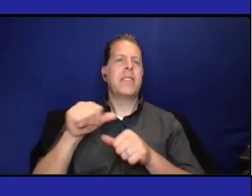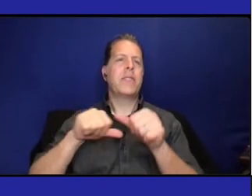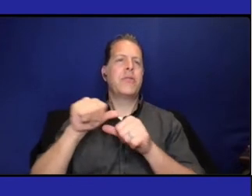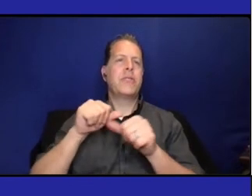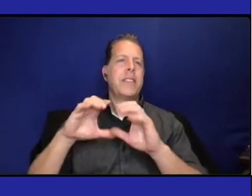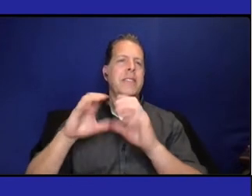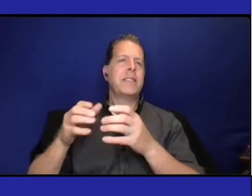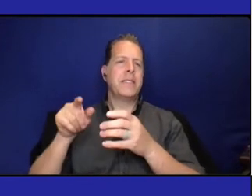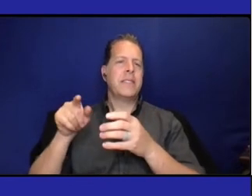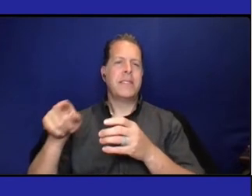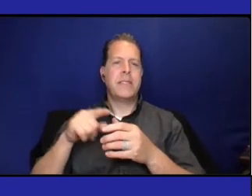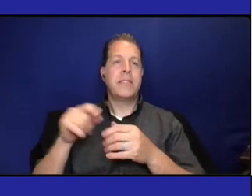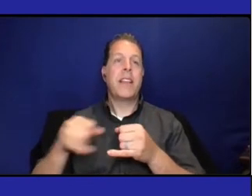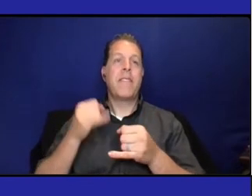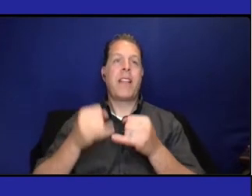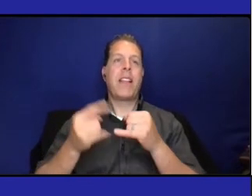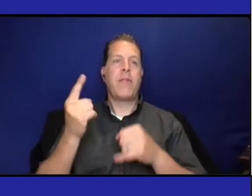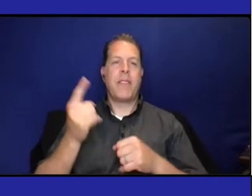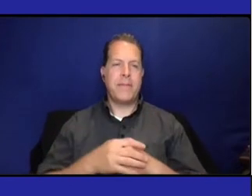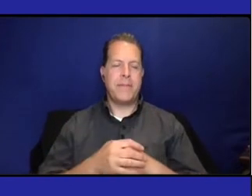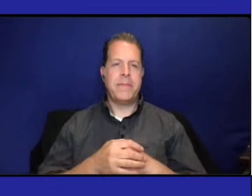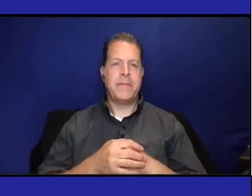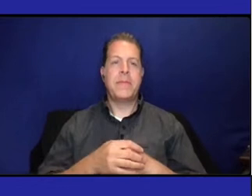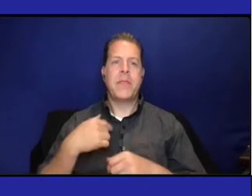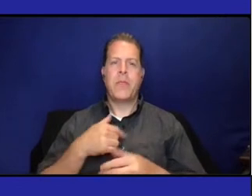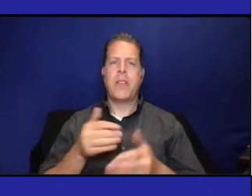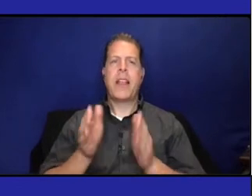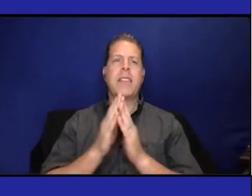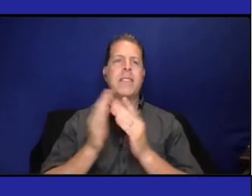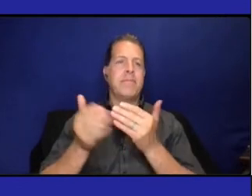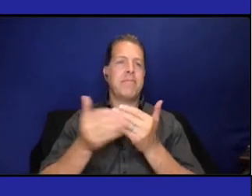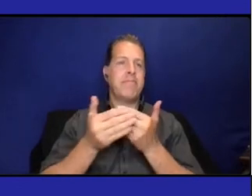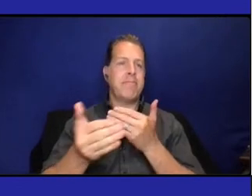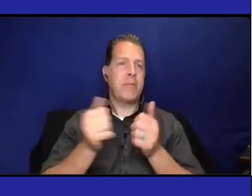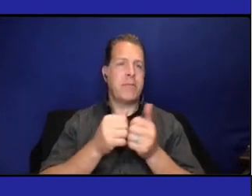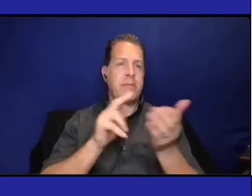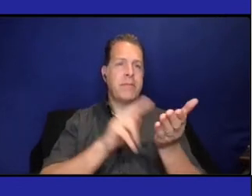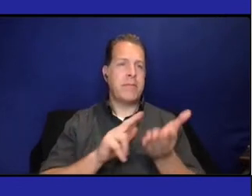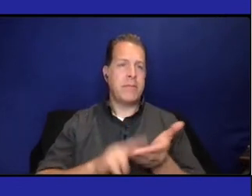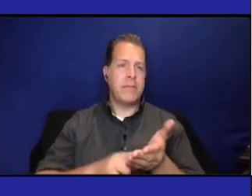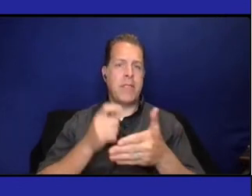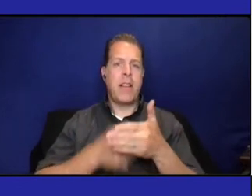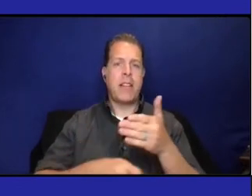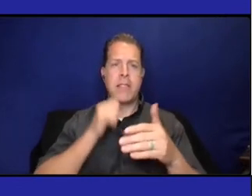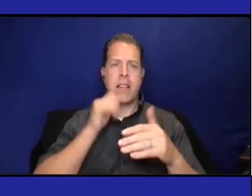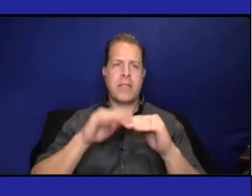Final slide. We're asking to move forward with a contract cost not to exceed